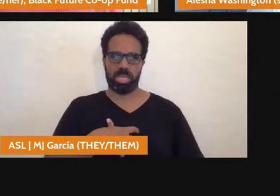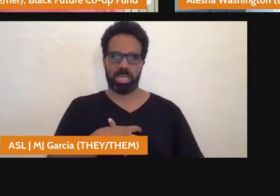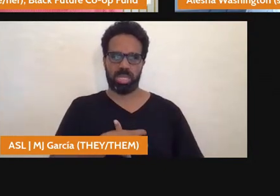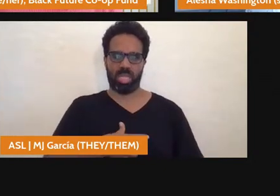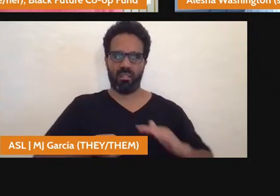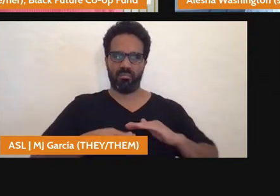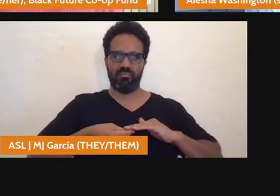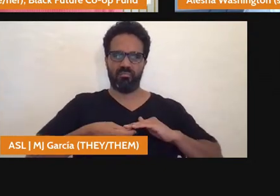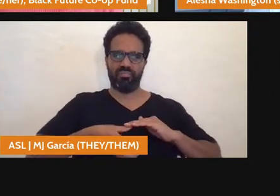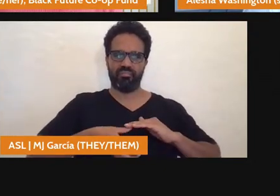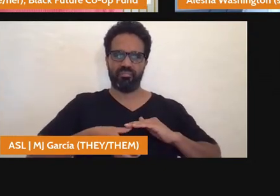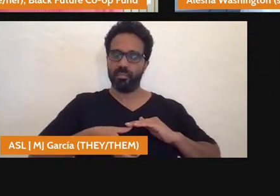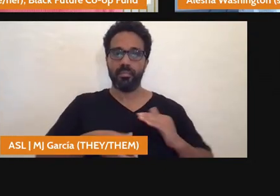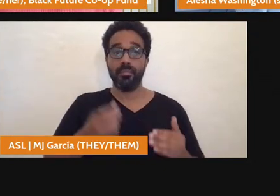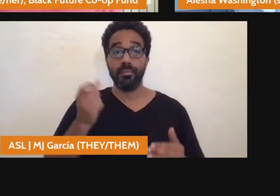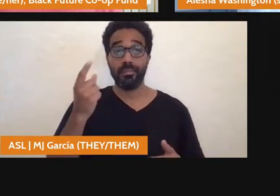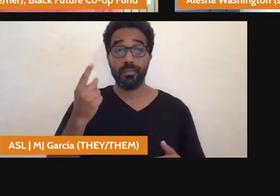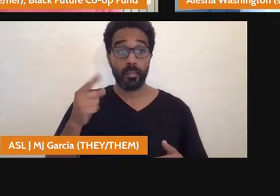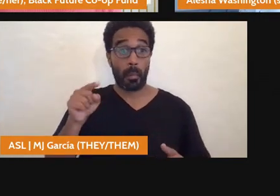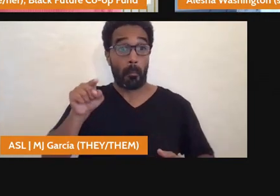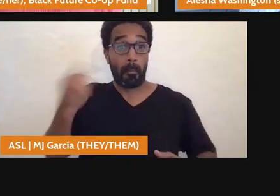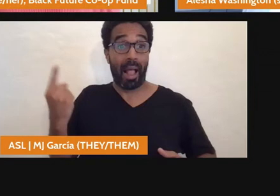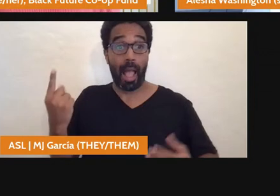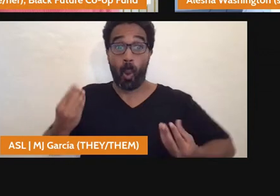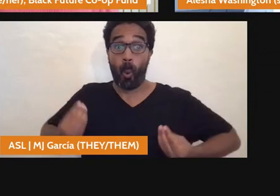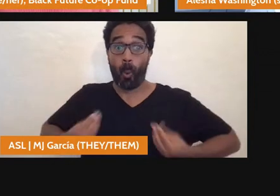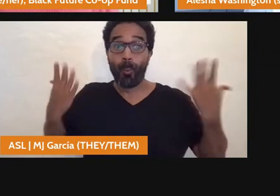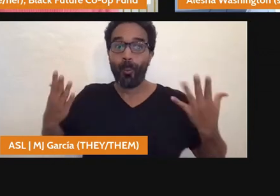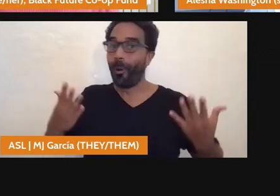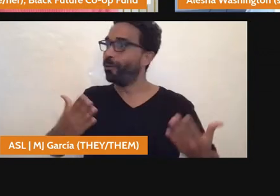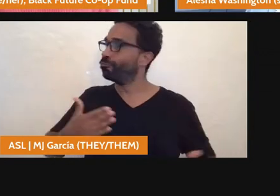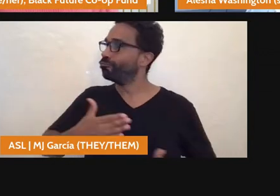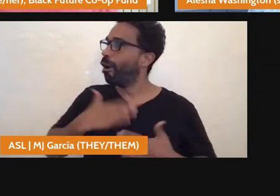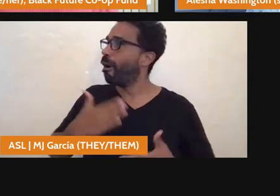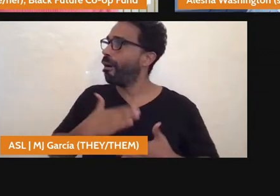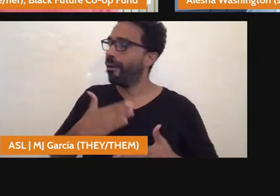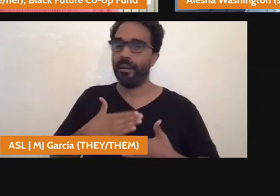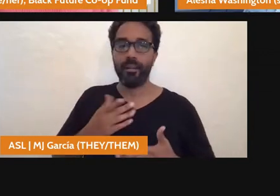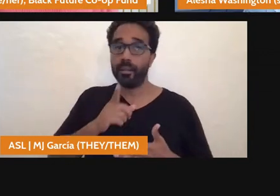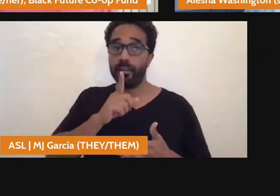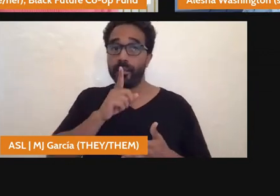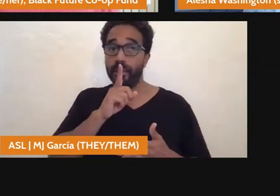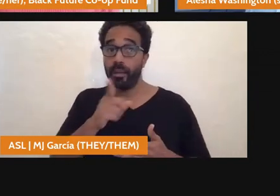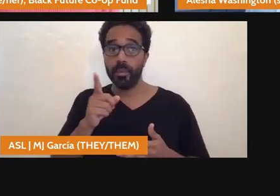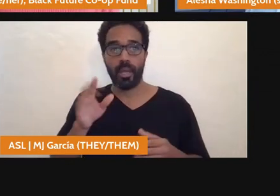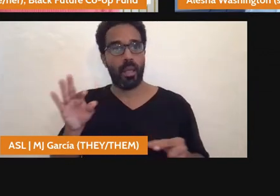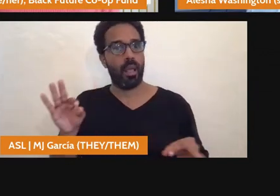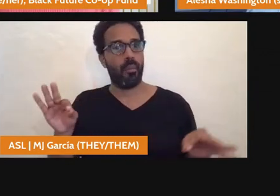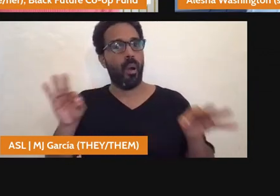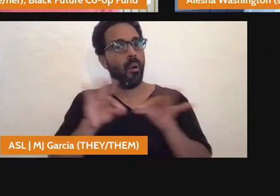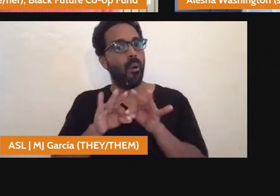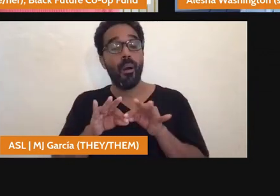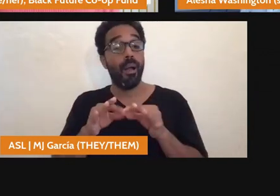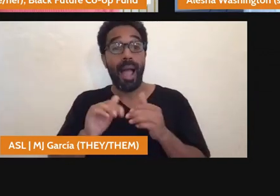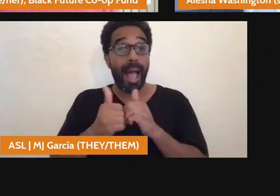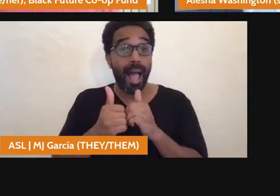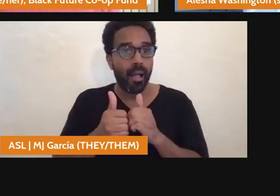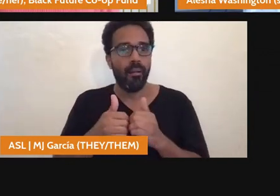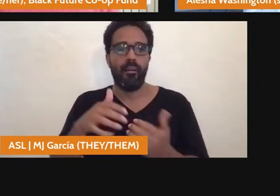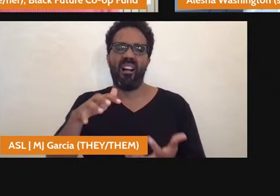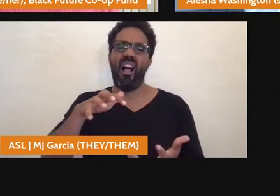me, Black joy and what I imagine and think about in this work are those full, deep belly laughs. It's the